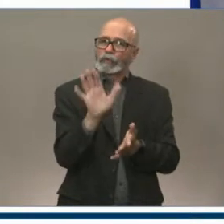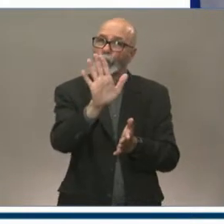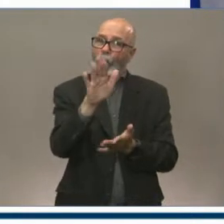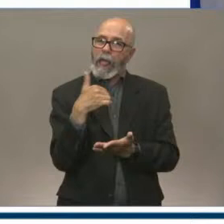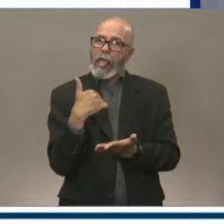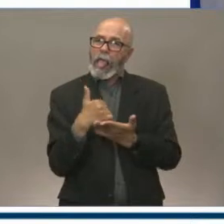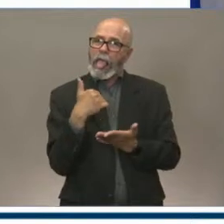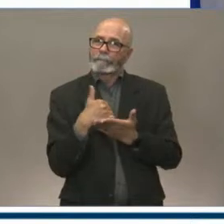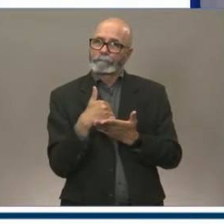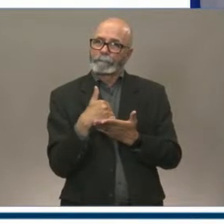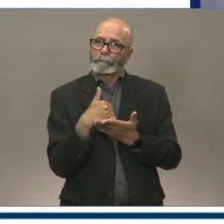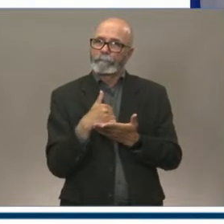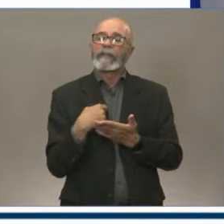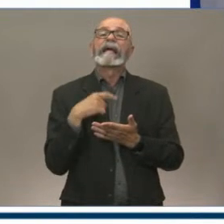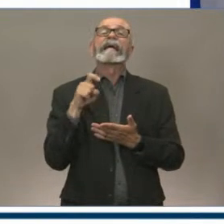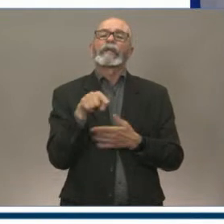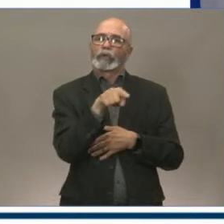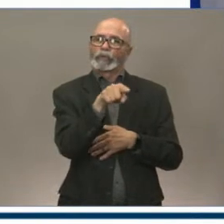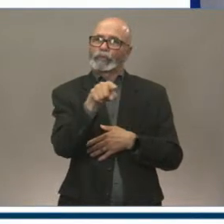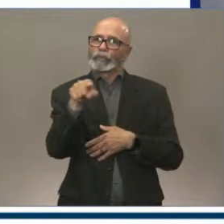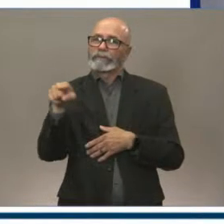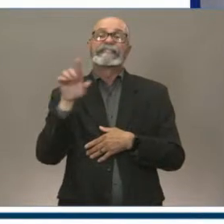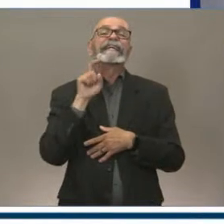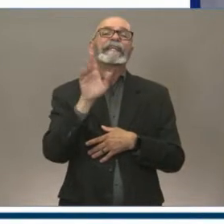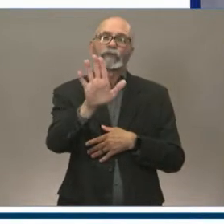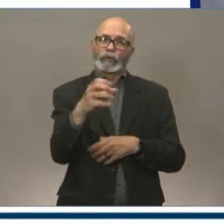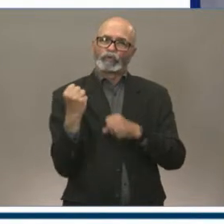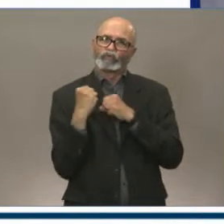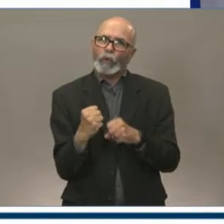ever. Your strength, your resolve,